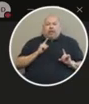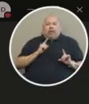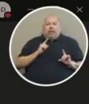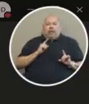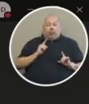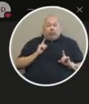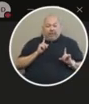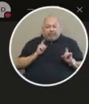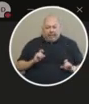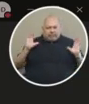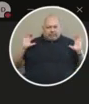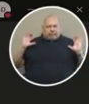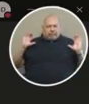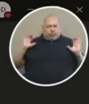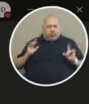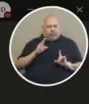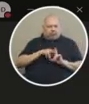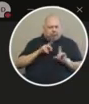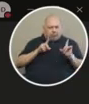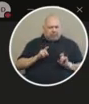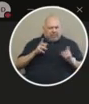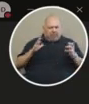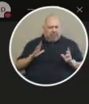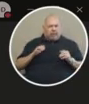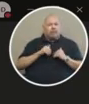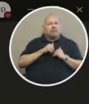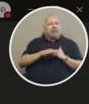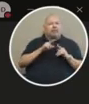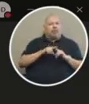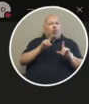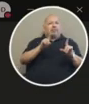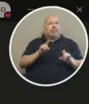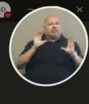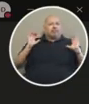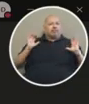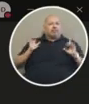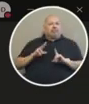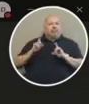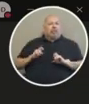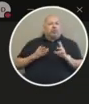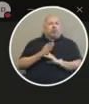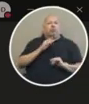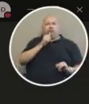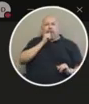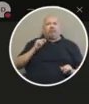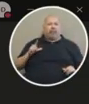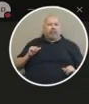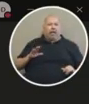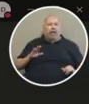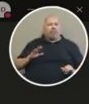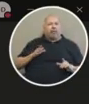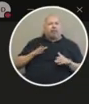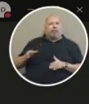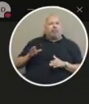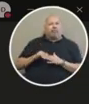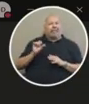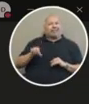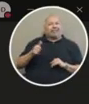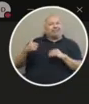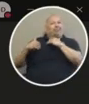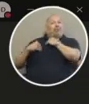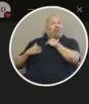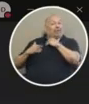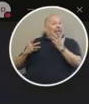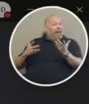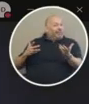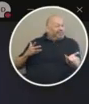out a test, when they issue a test and when they send it in for testing through private labs. That's an additional burden on the